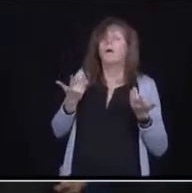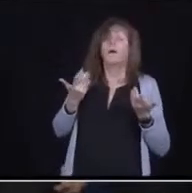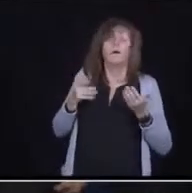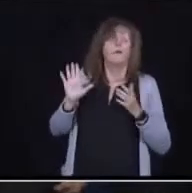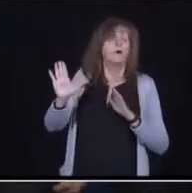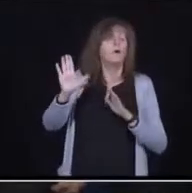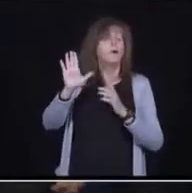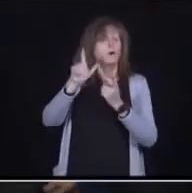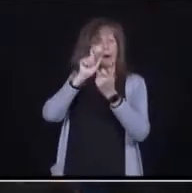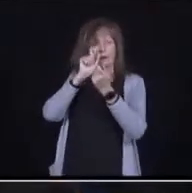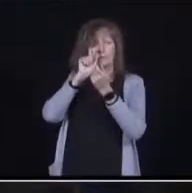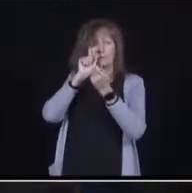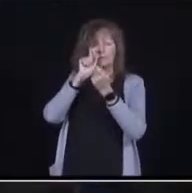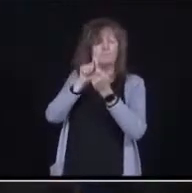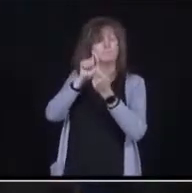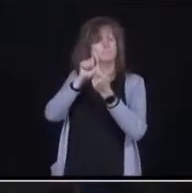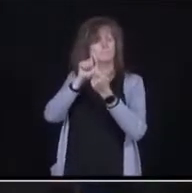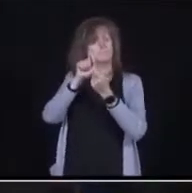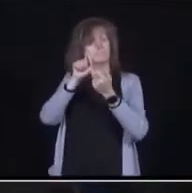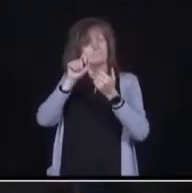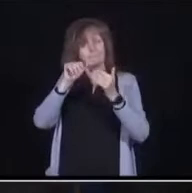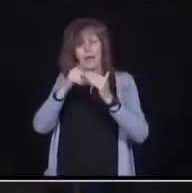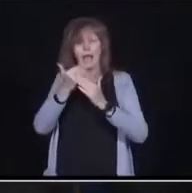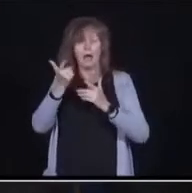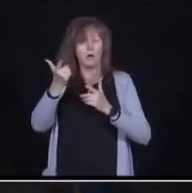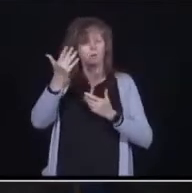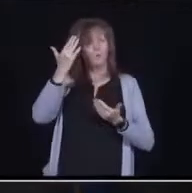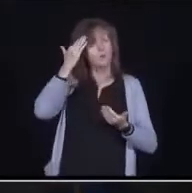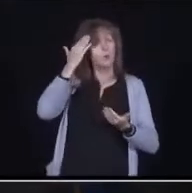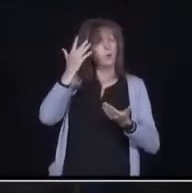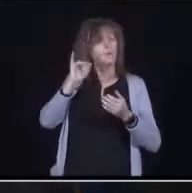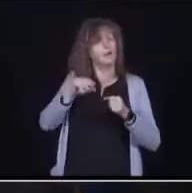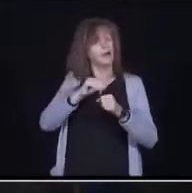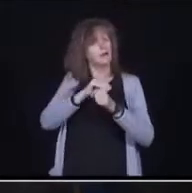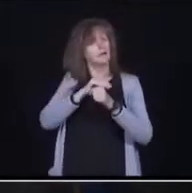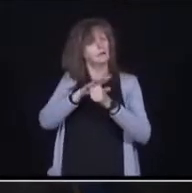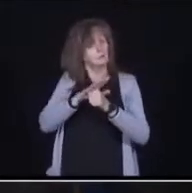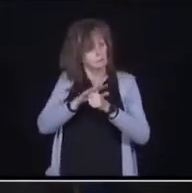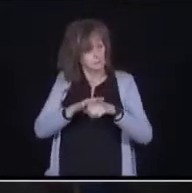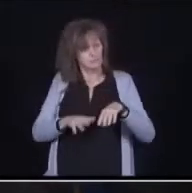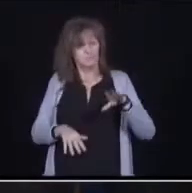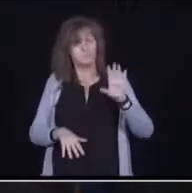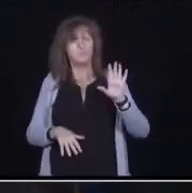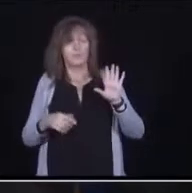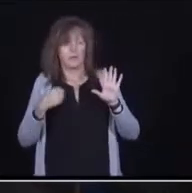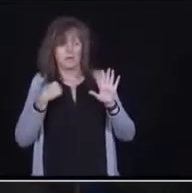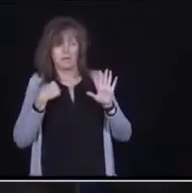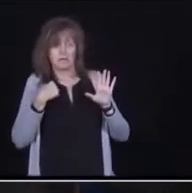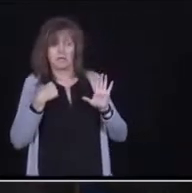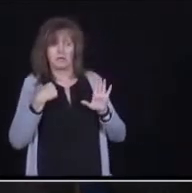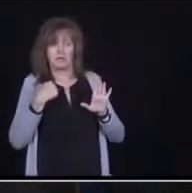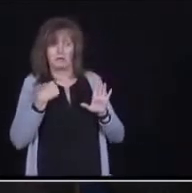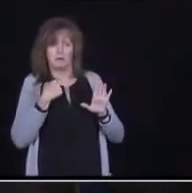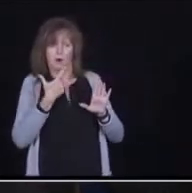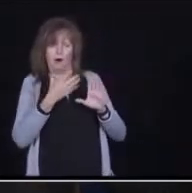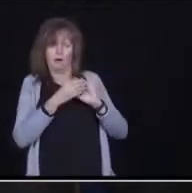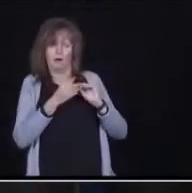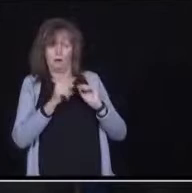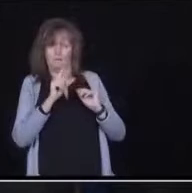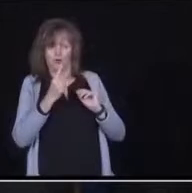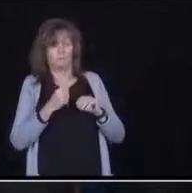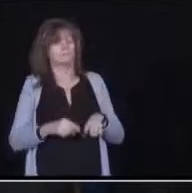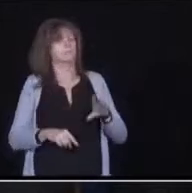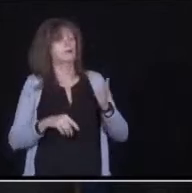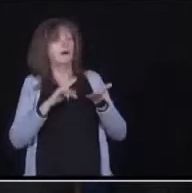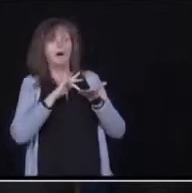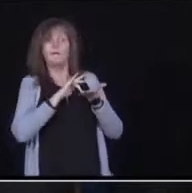backed up. So before I pass it over to the minister, I want to give a shout out to the pharmacy associations. I mentioned some of the big players, but you